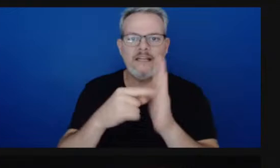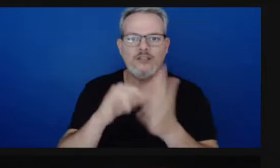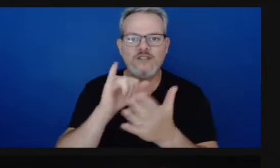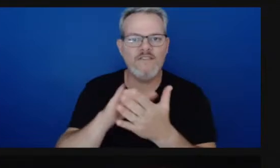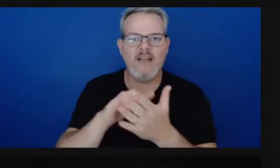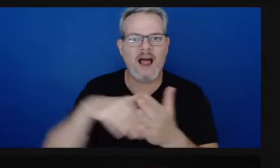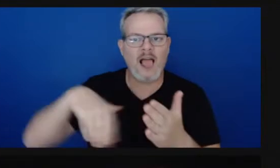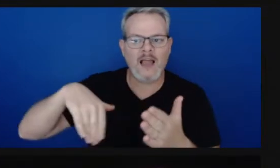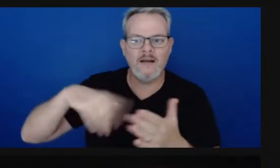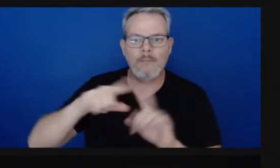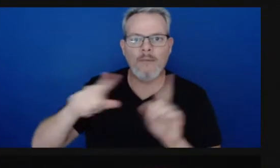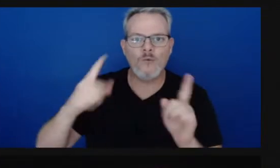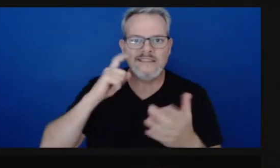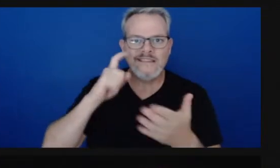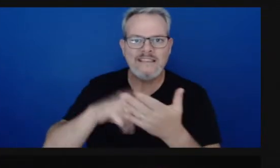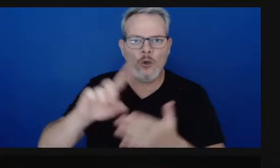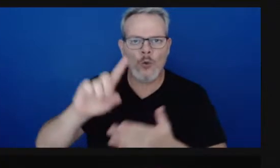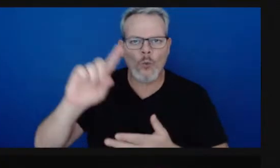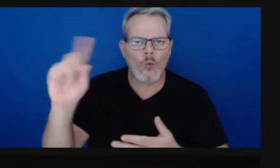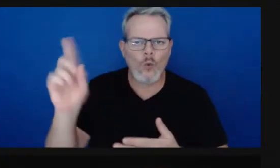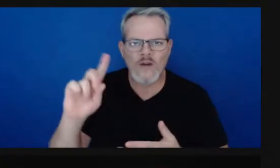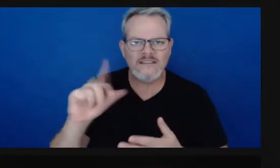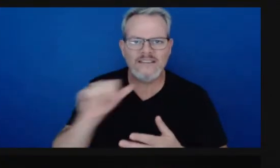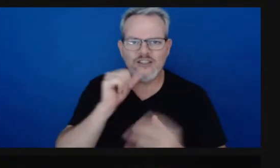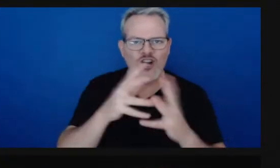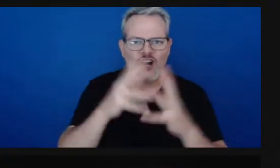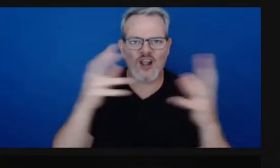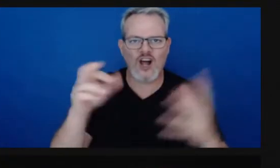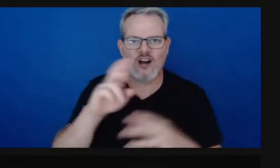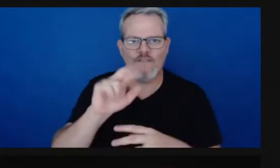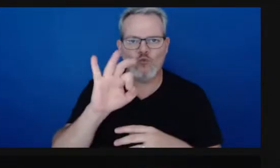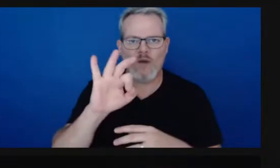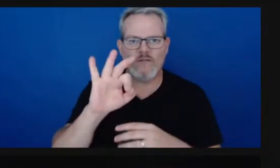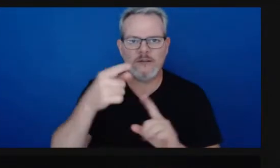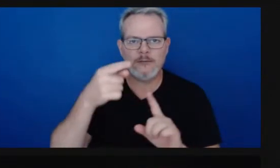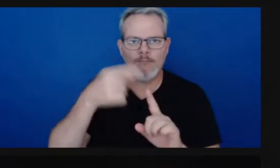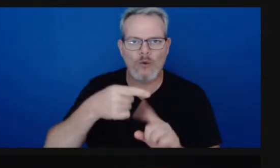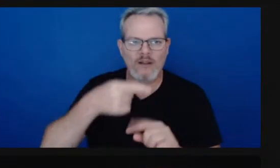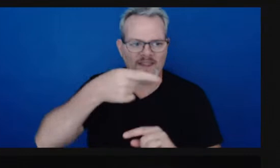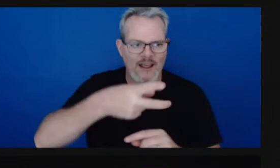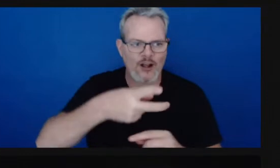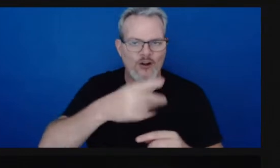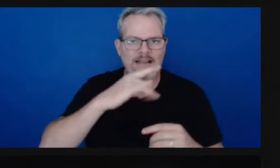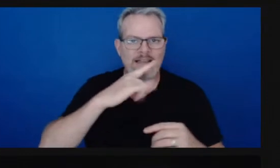reference point. Where is it? There's not a whole lot of reference points out in the desert that people will actually know.